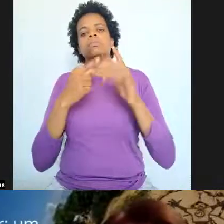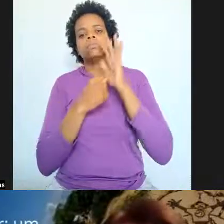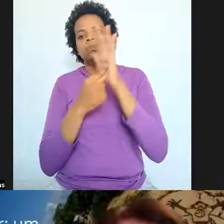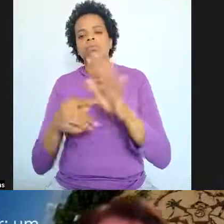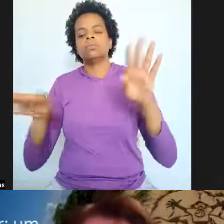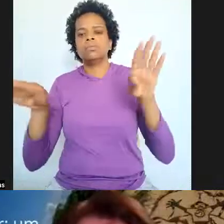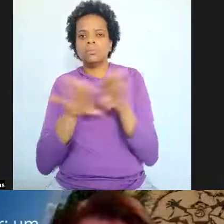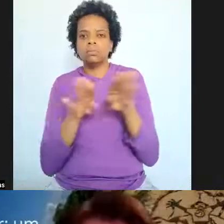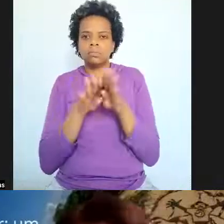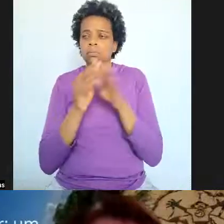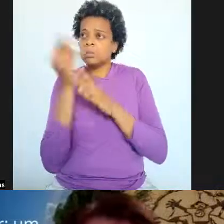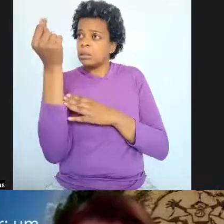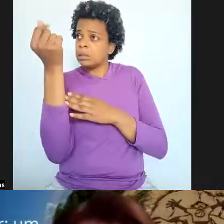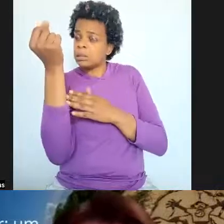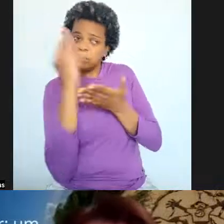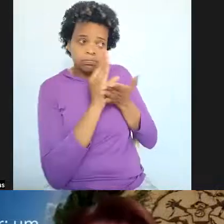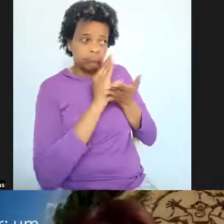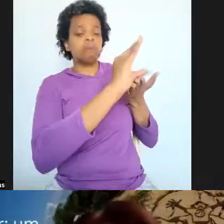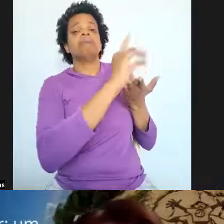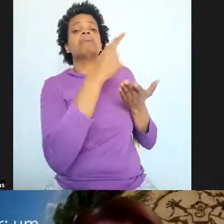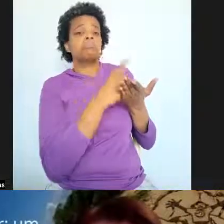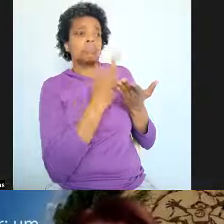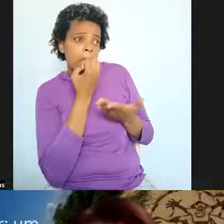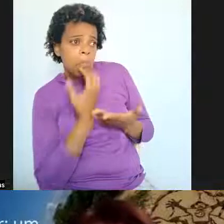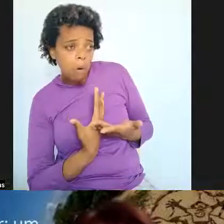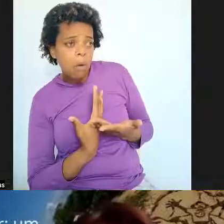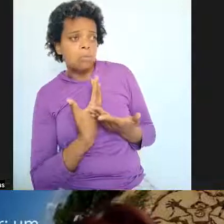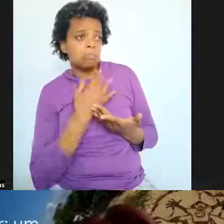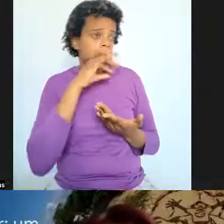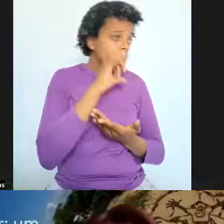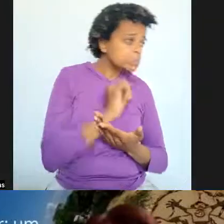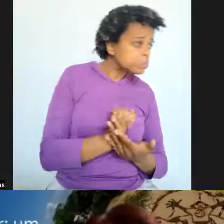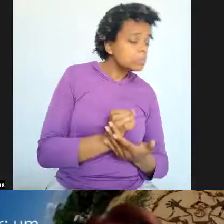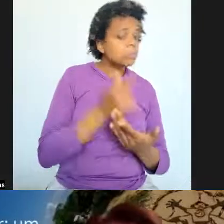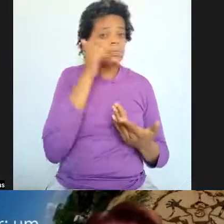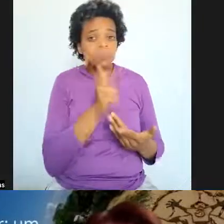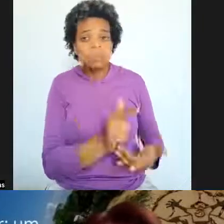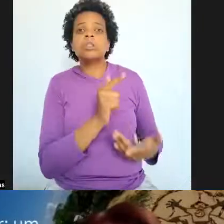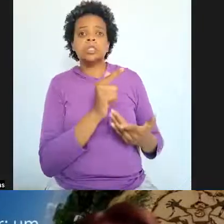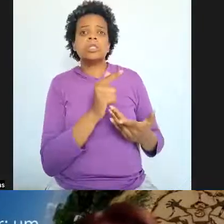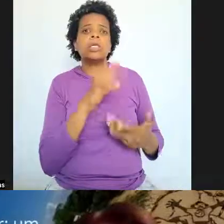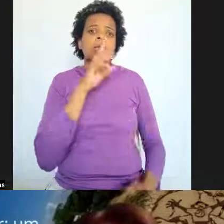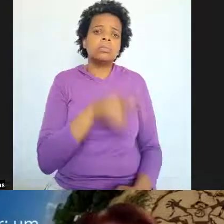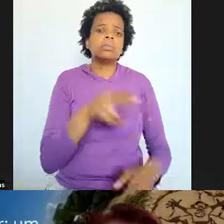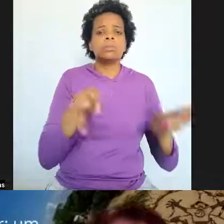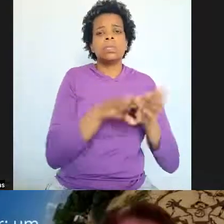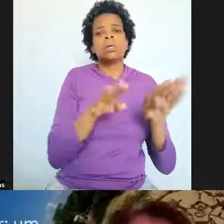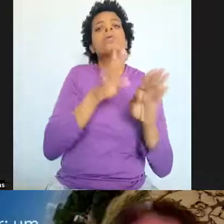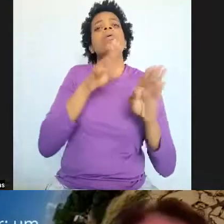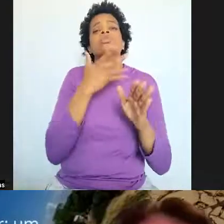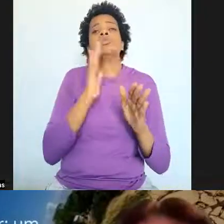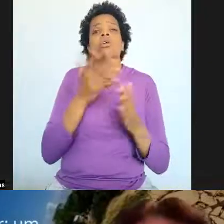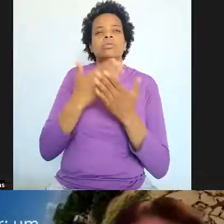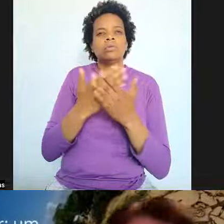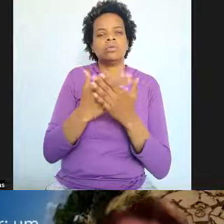our work, so as we can show society that the investment they're making in our project is worth it.